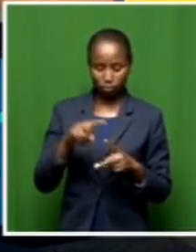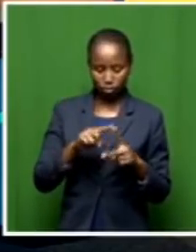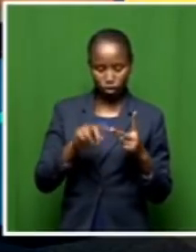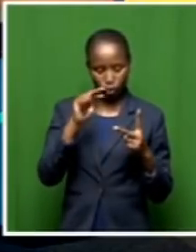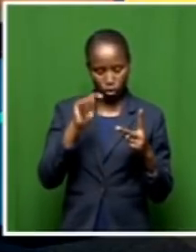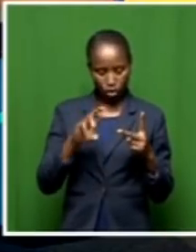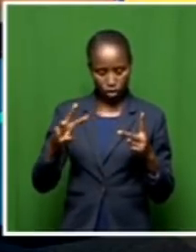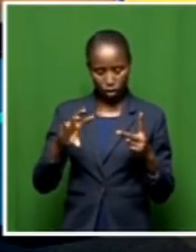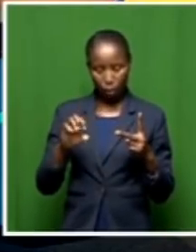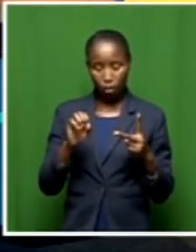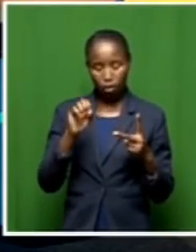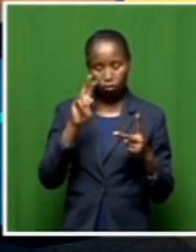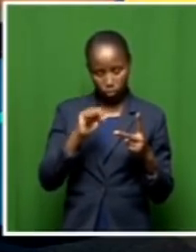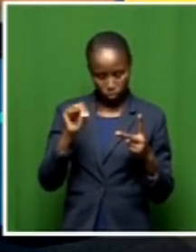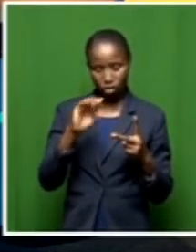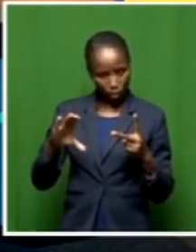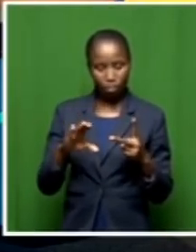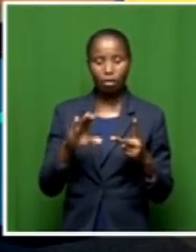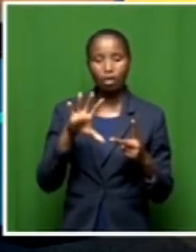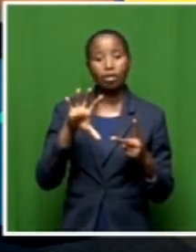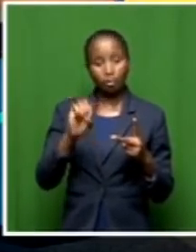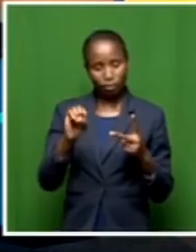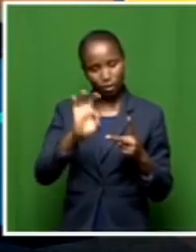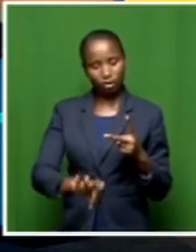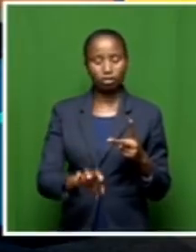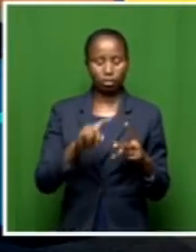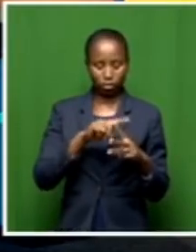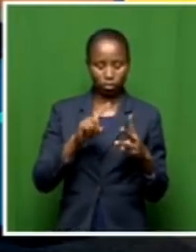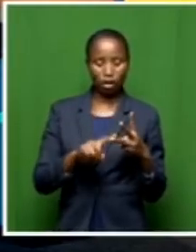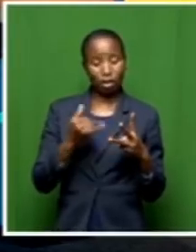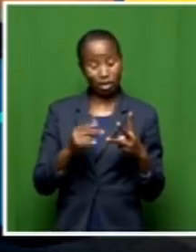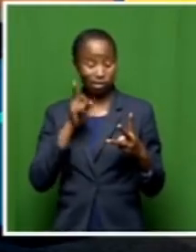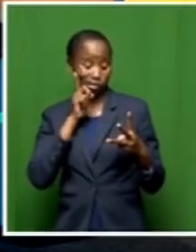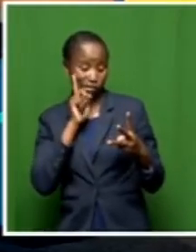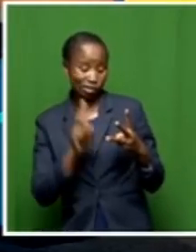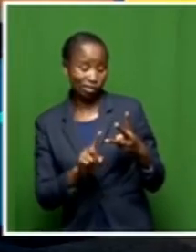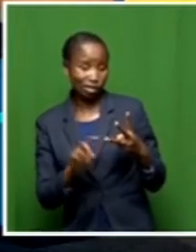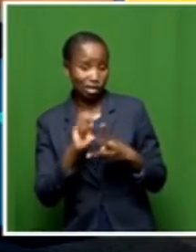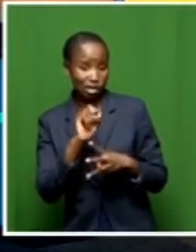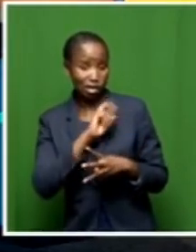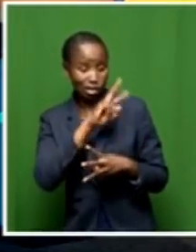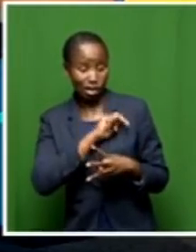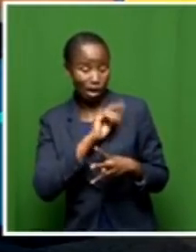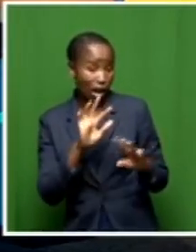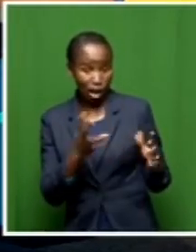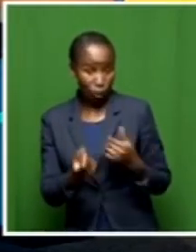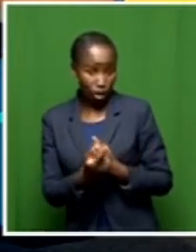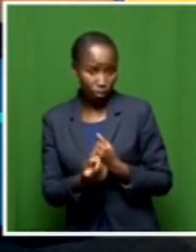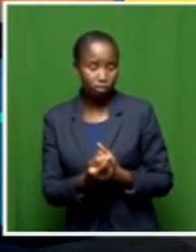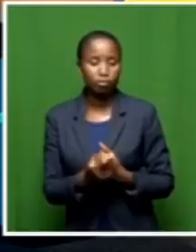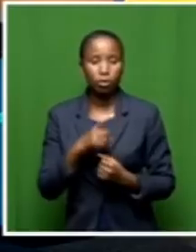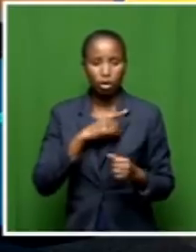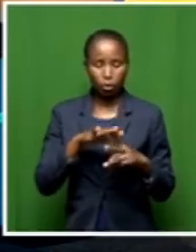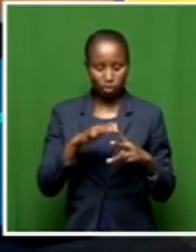see what the turnout was there for KwaZulu-Natal. They were the third province, just over